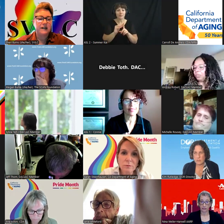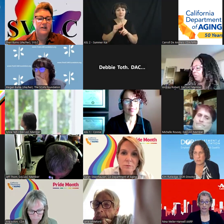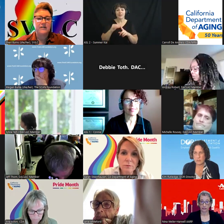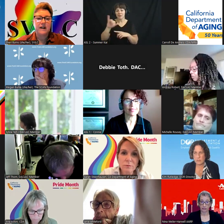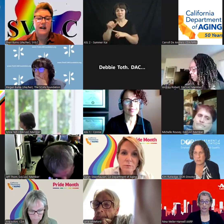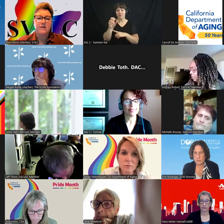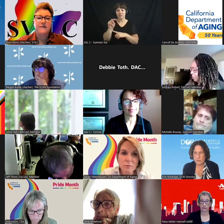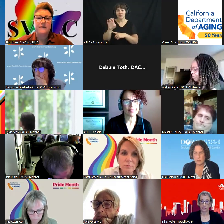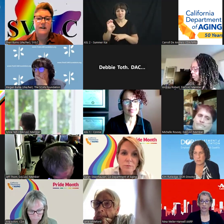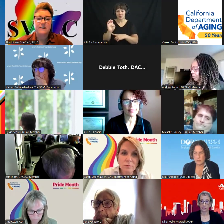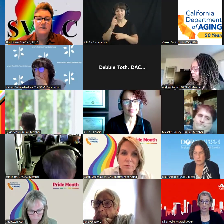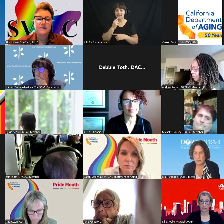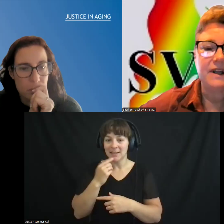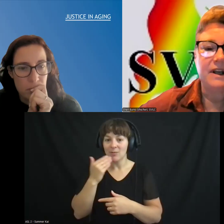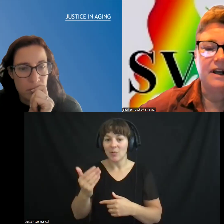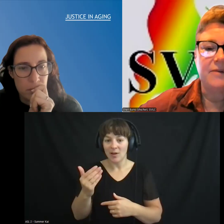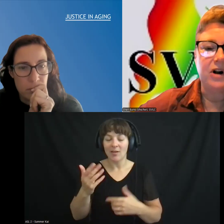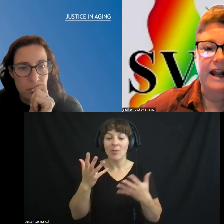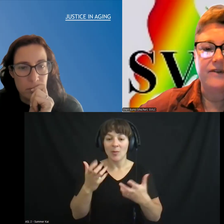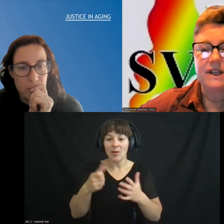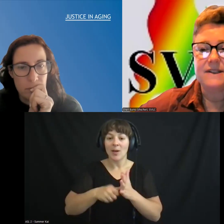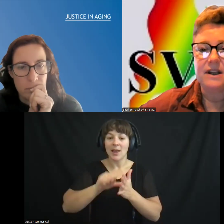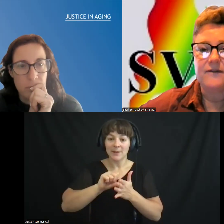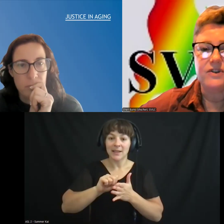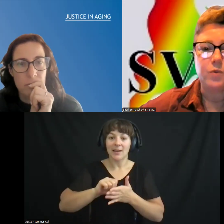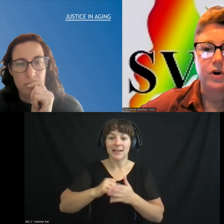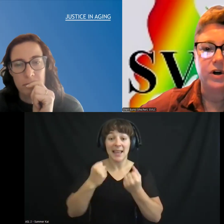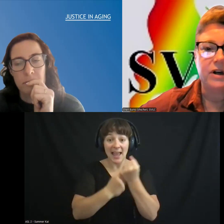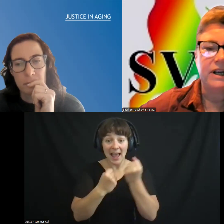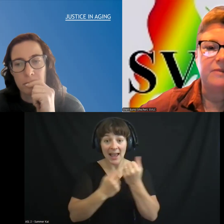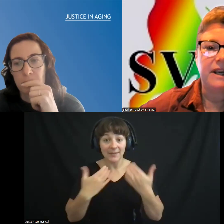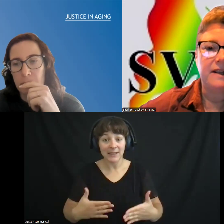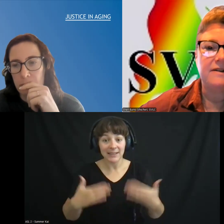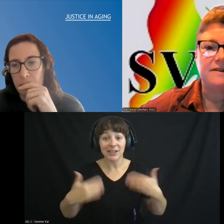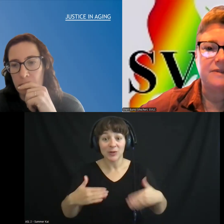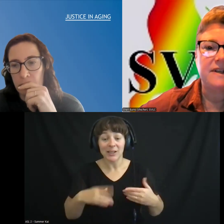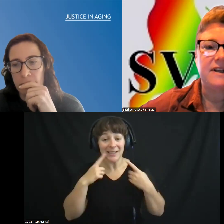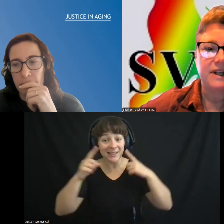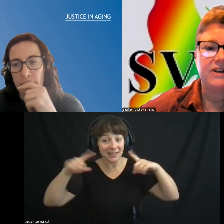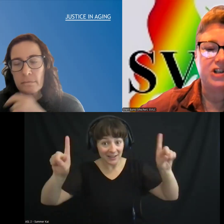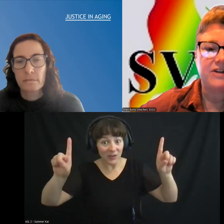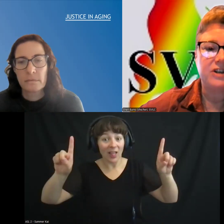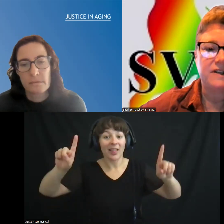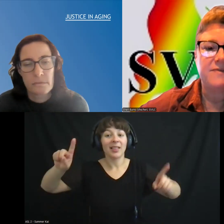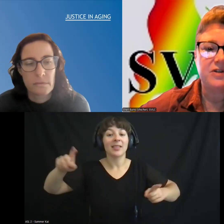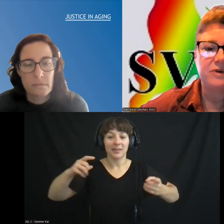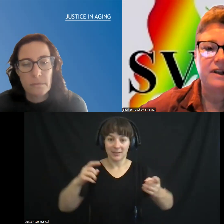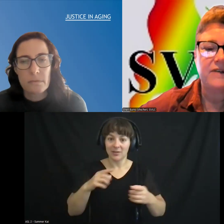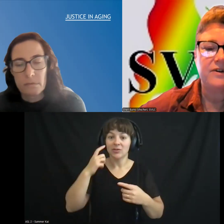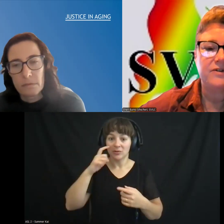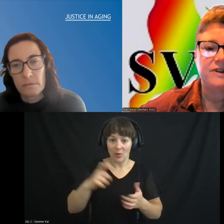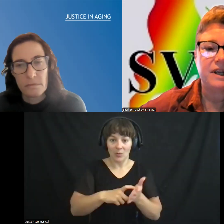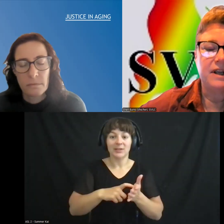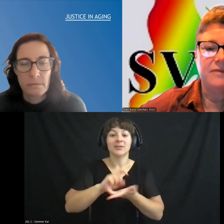it earlier, how effective our advocacy efforts were in making some significant changes between